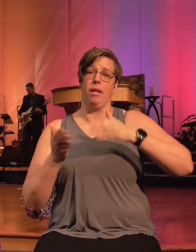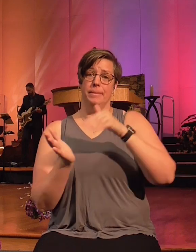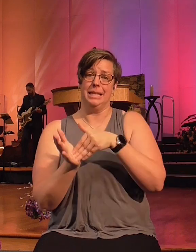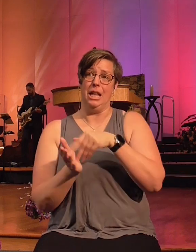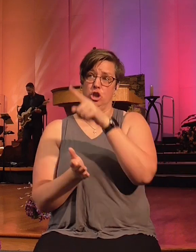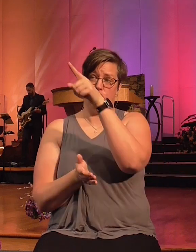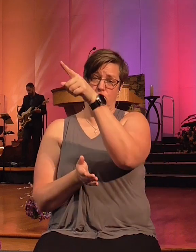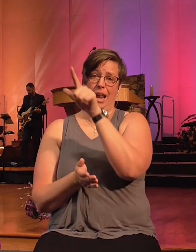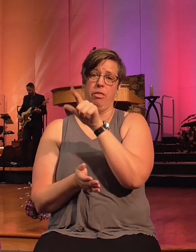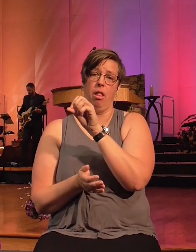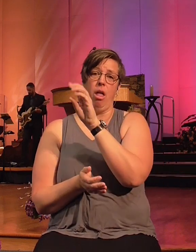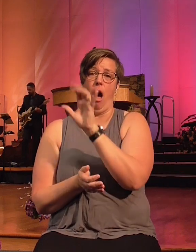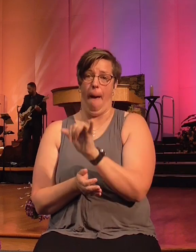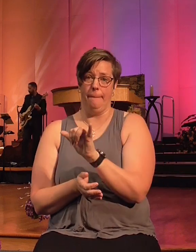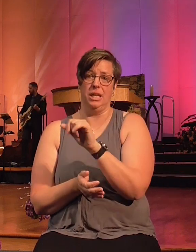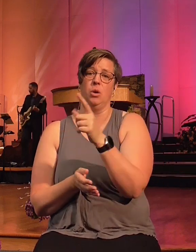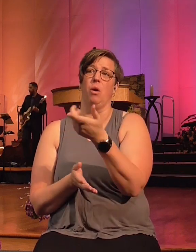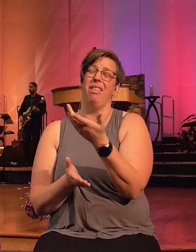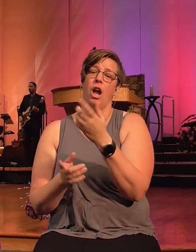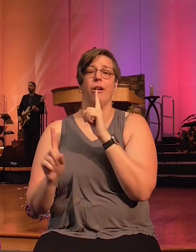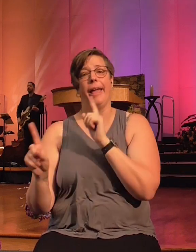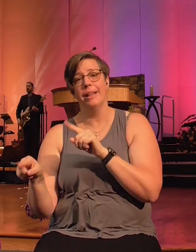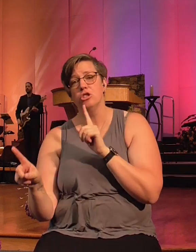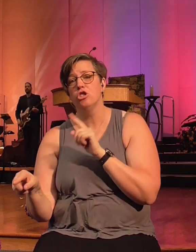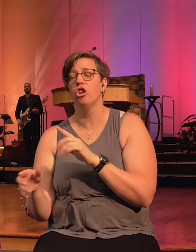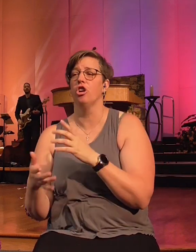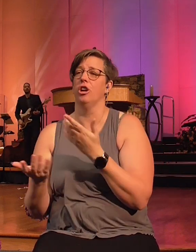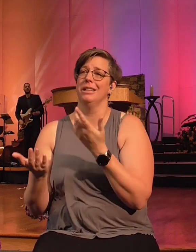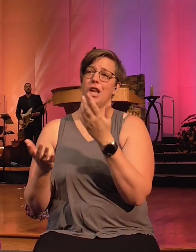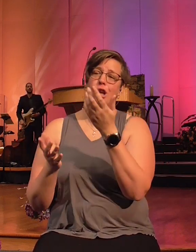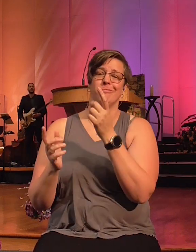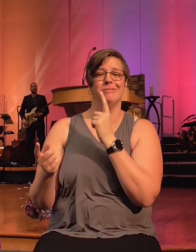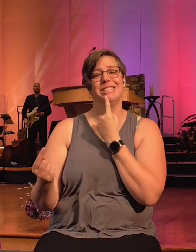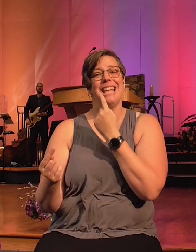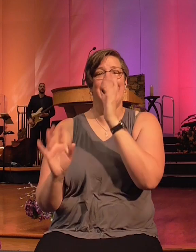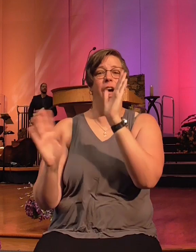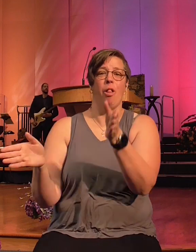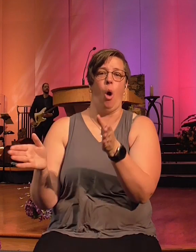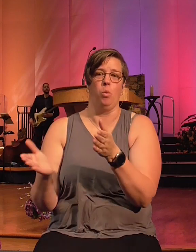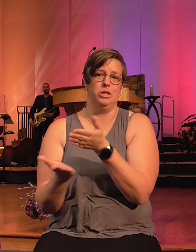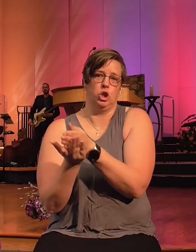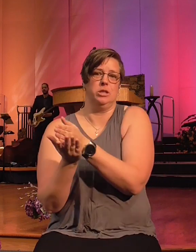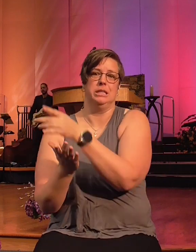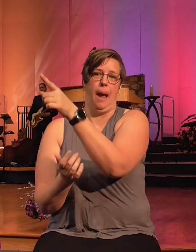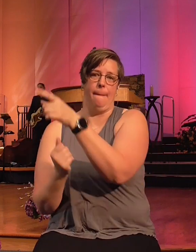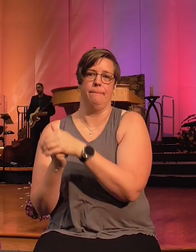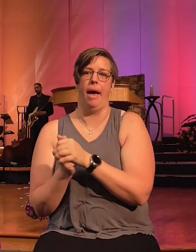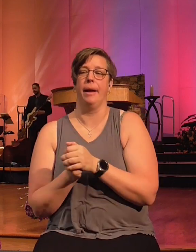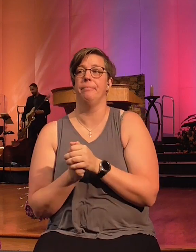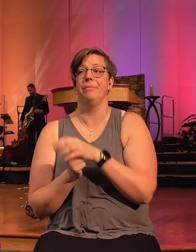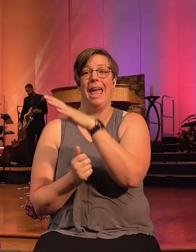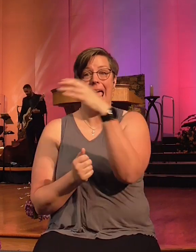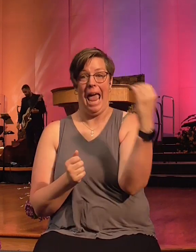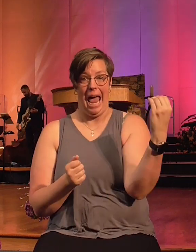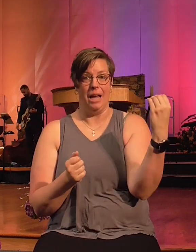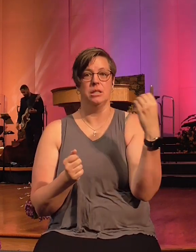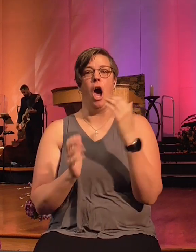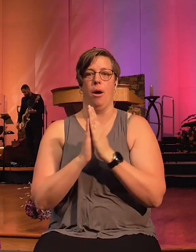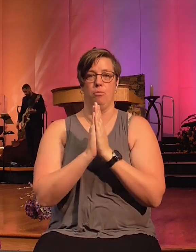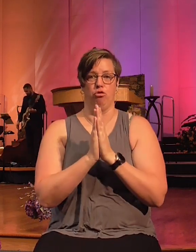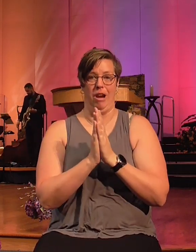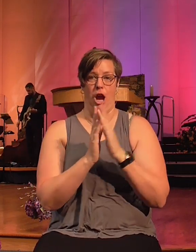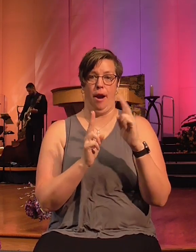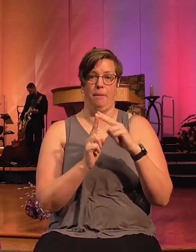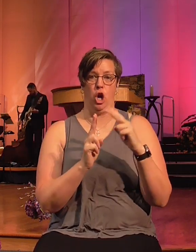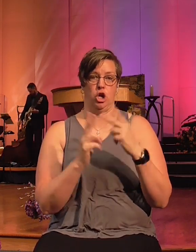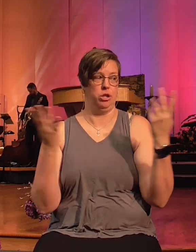the lobby. We're there to answer questions, to greet you, to say hello, so please stop by. Also, our practitioner prayer partners are down